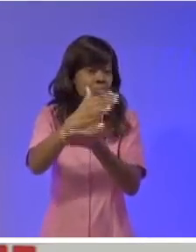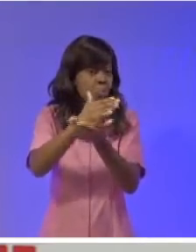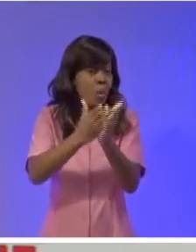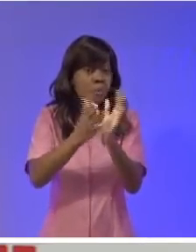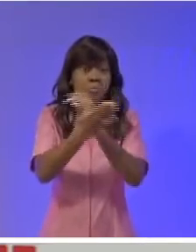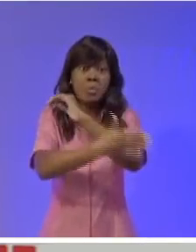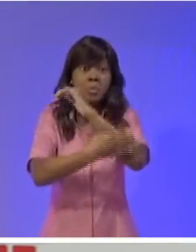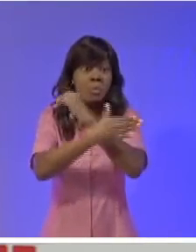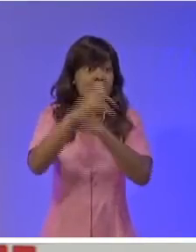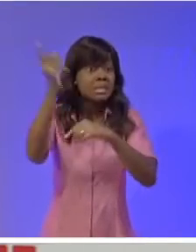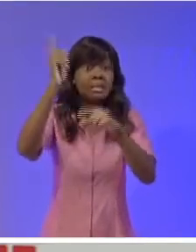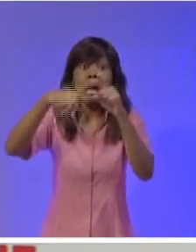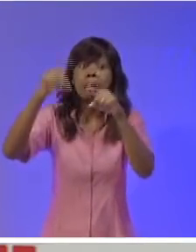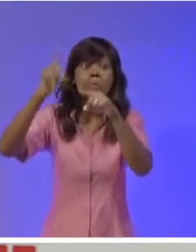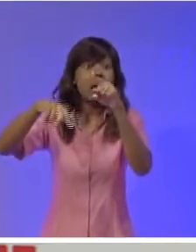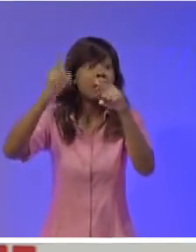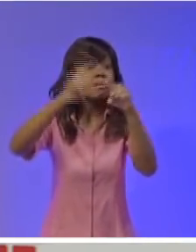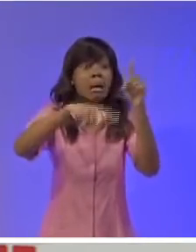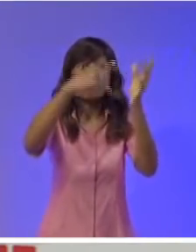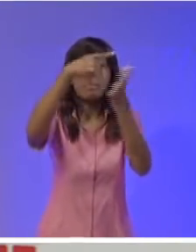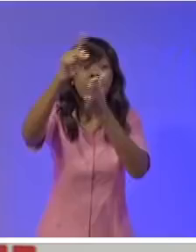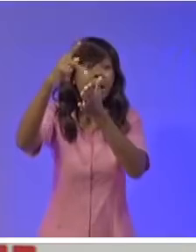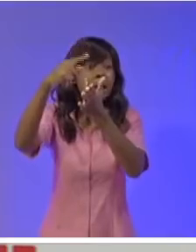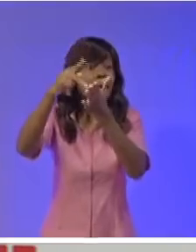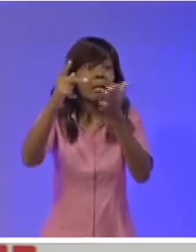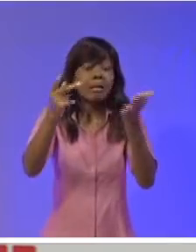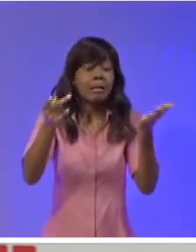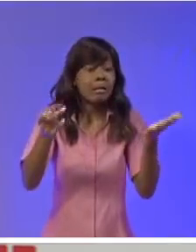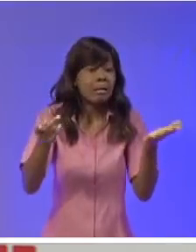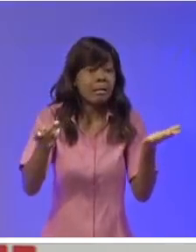That were similarly resourced.